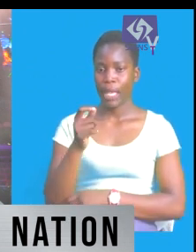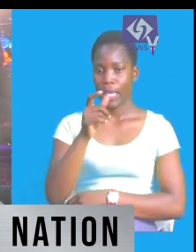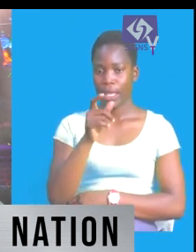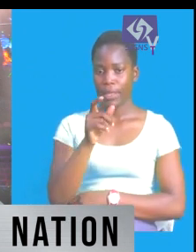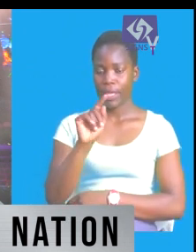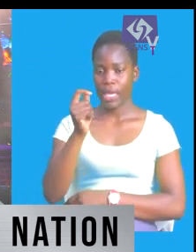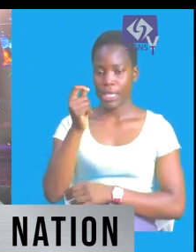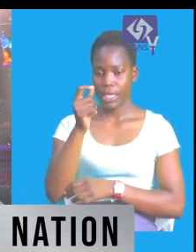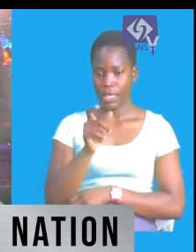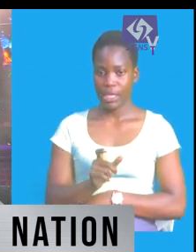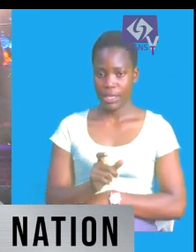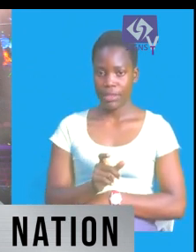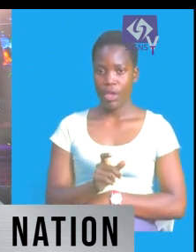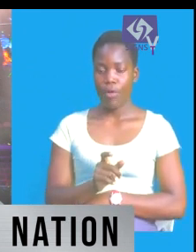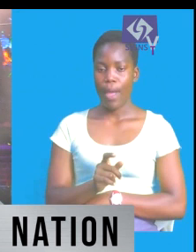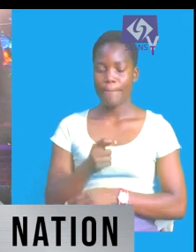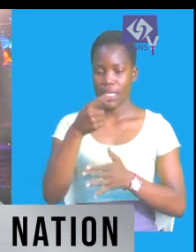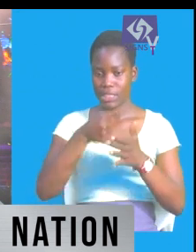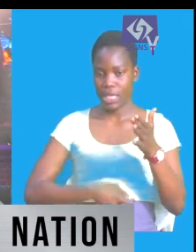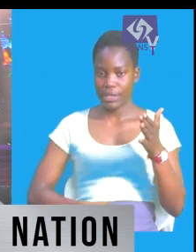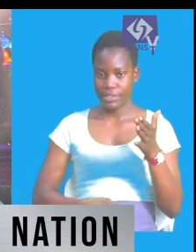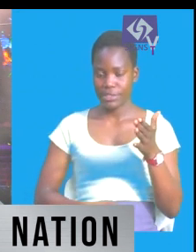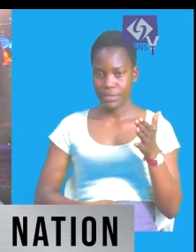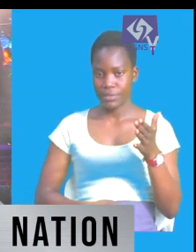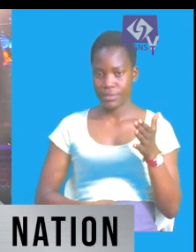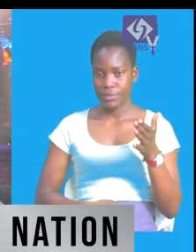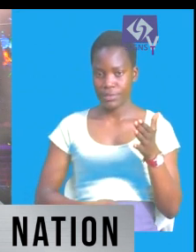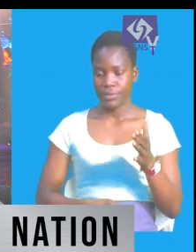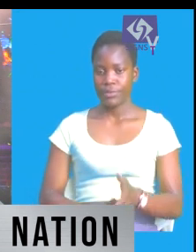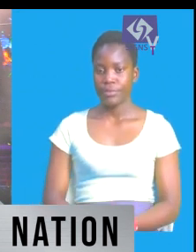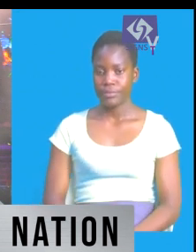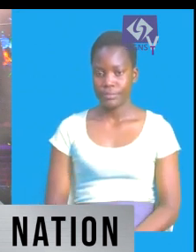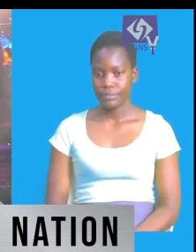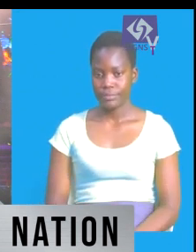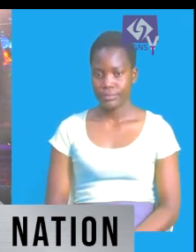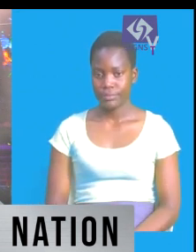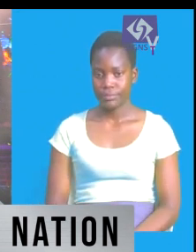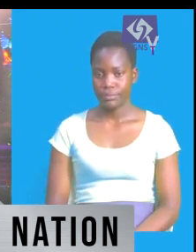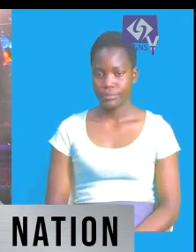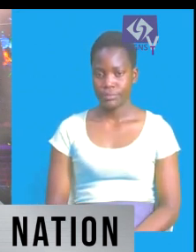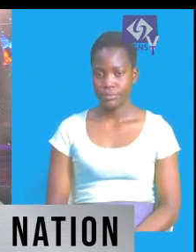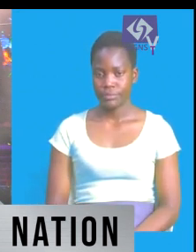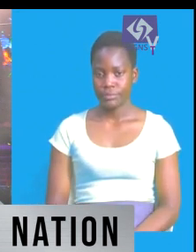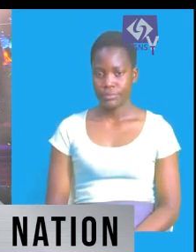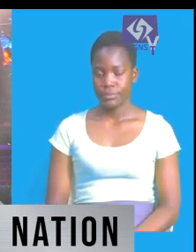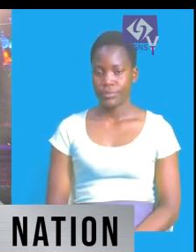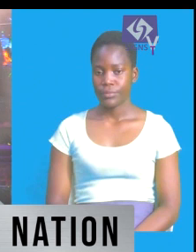being taxed. The poor is being taxed a lot, while the